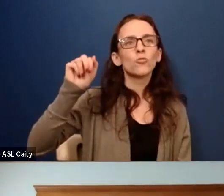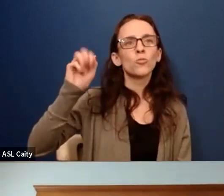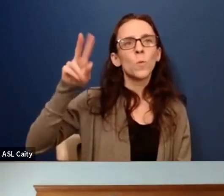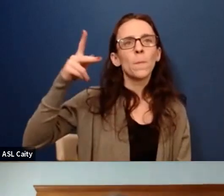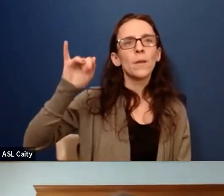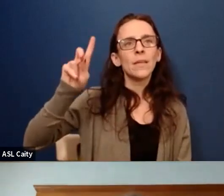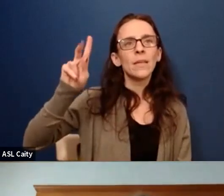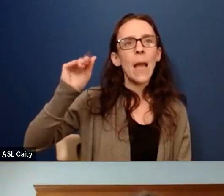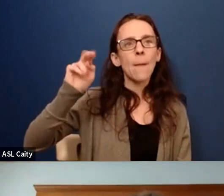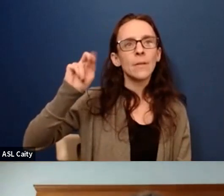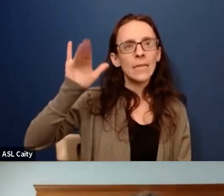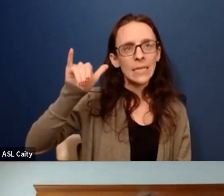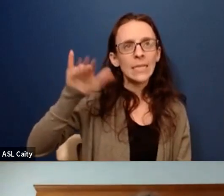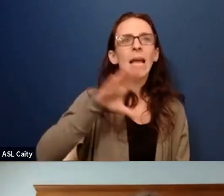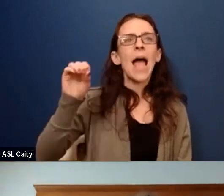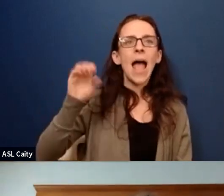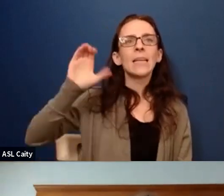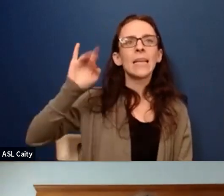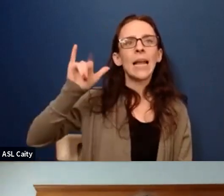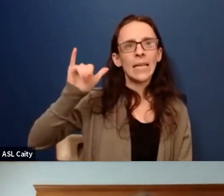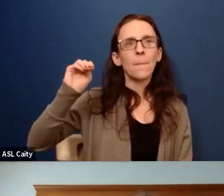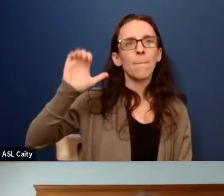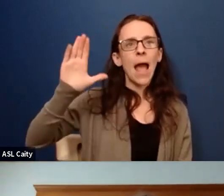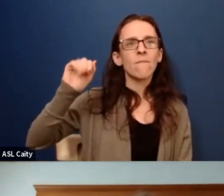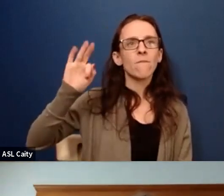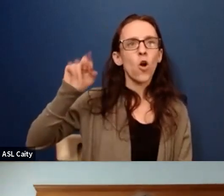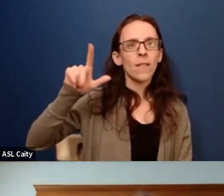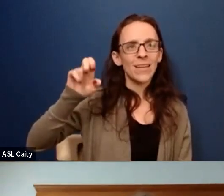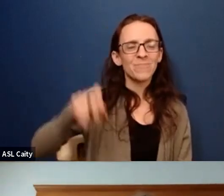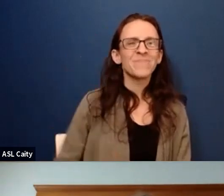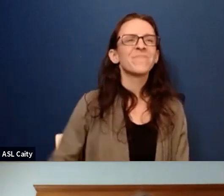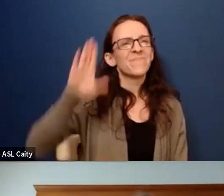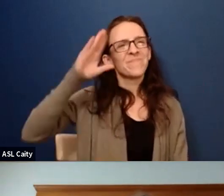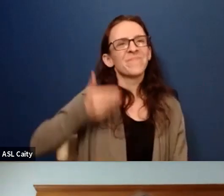Katie McFarlane. Please introduce yourselves.